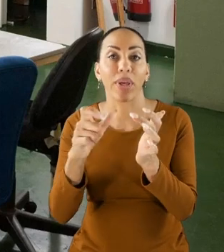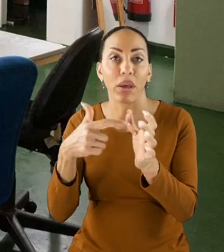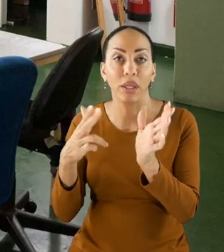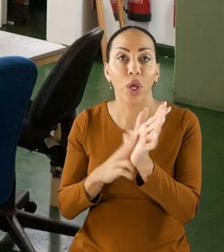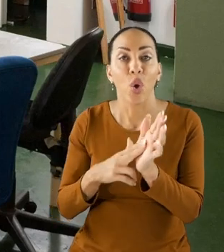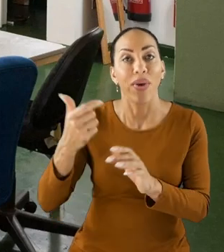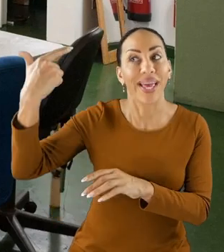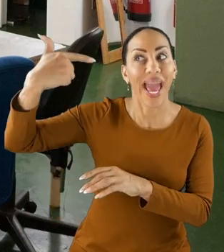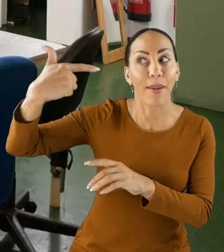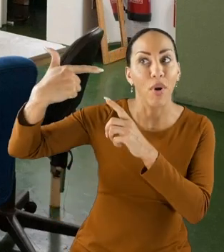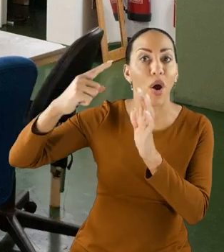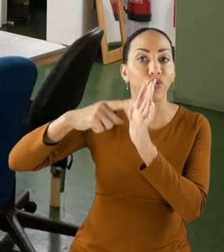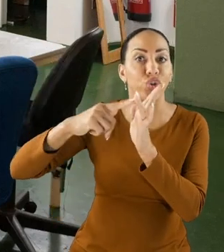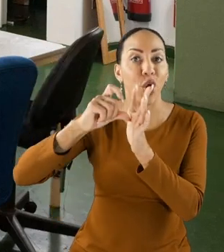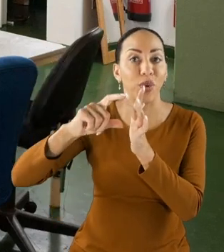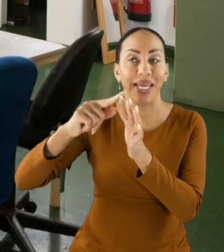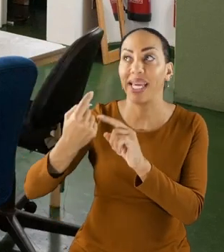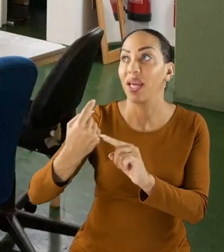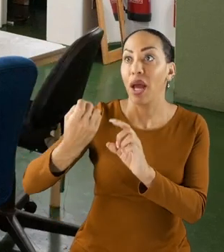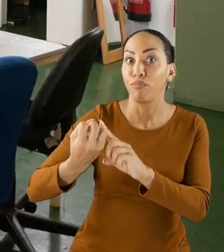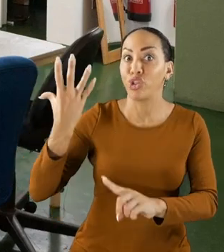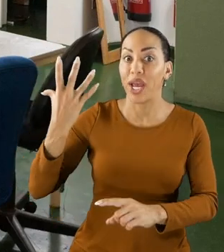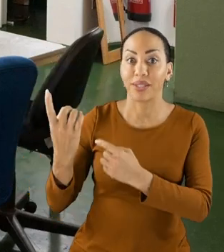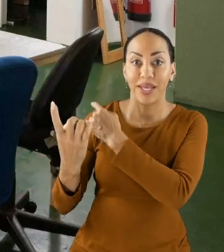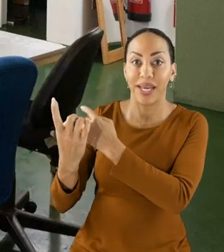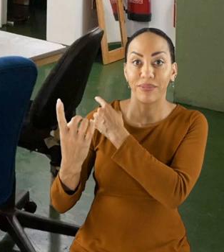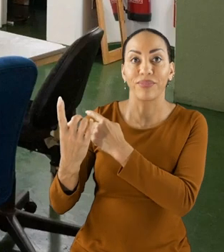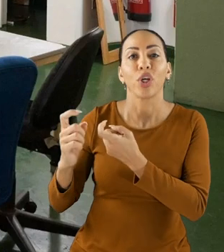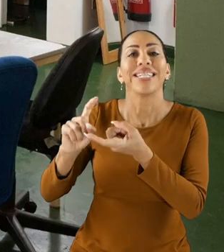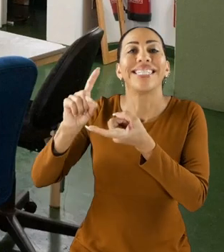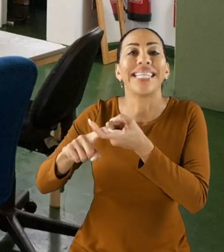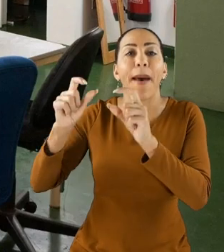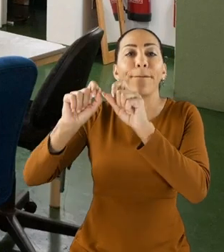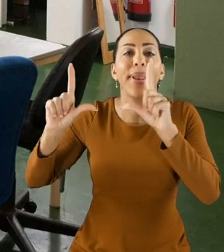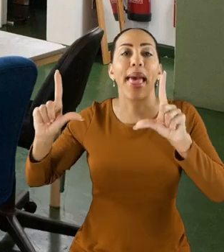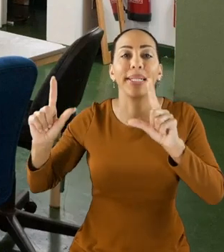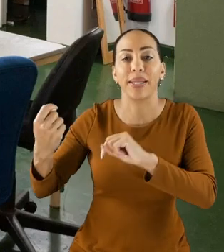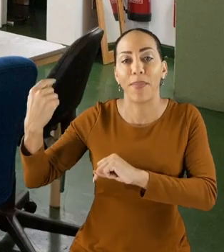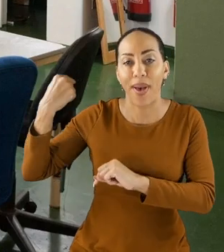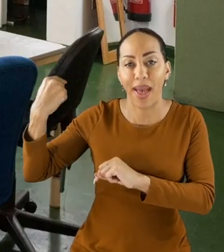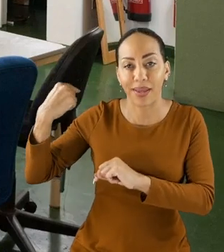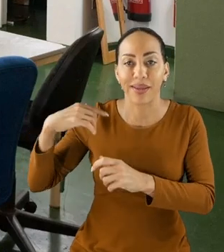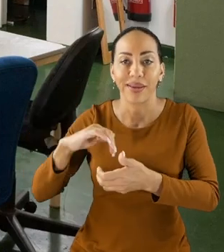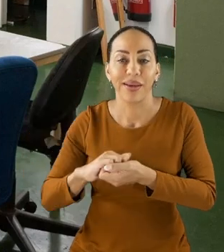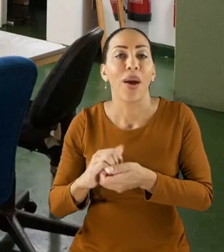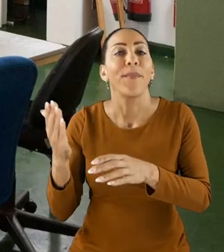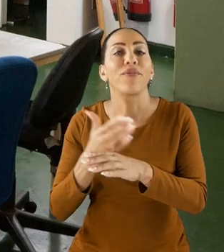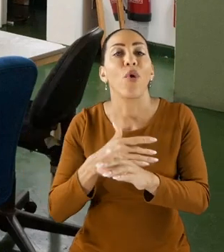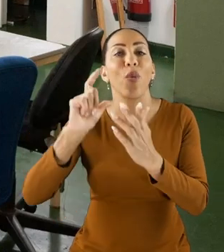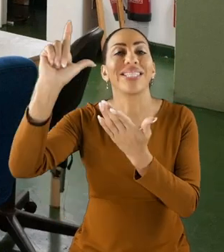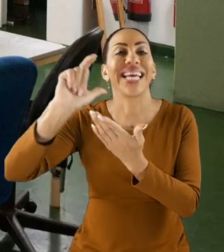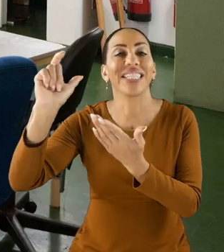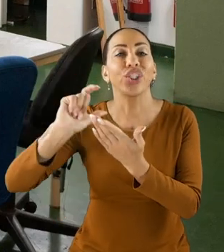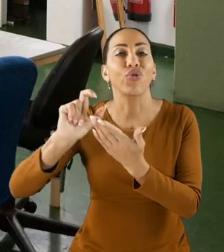Jodie's face, projecting Jodie up onto a template on the backdrop, which was the frame of an Instagram post